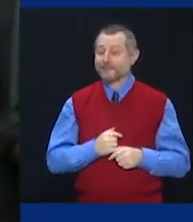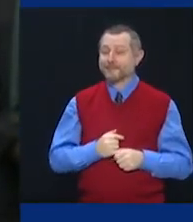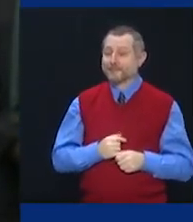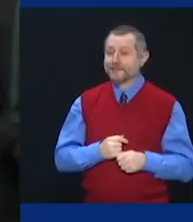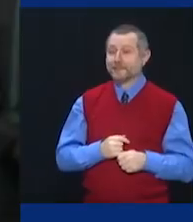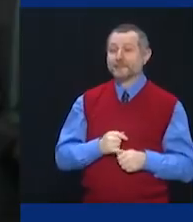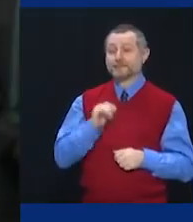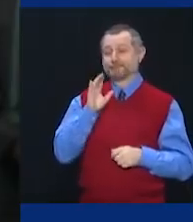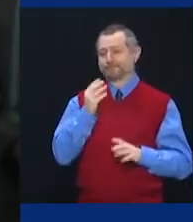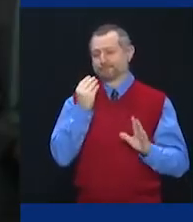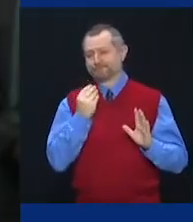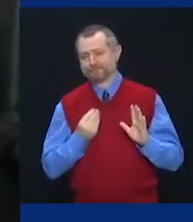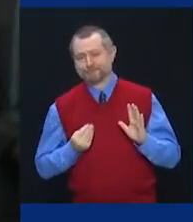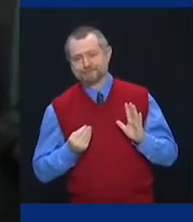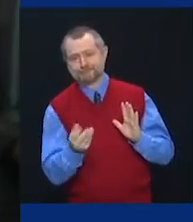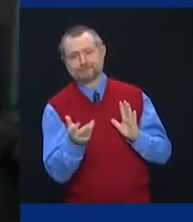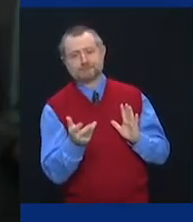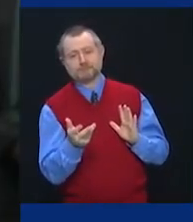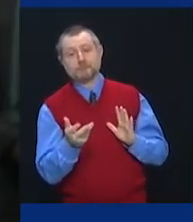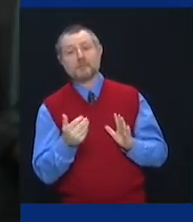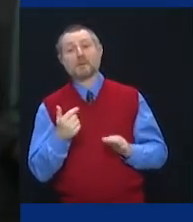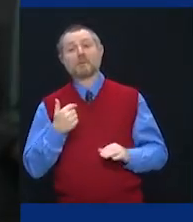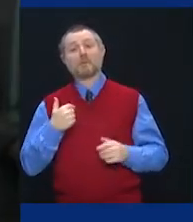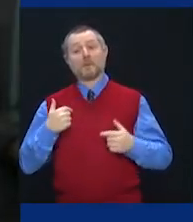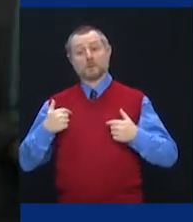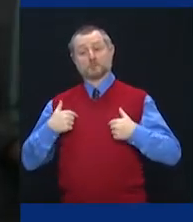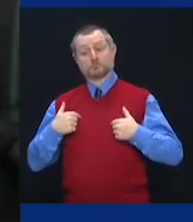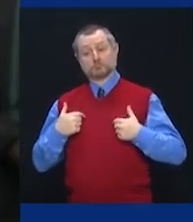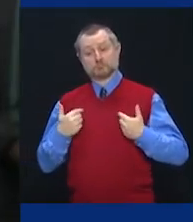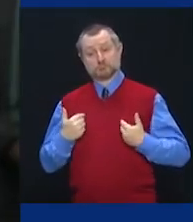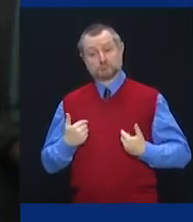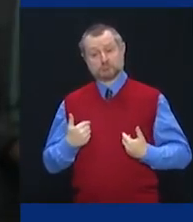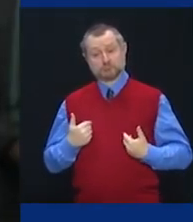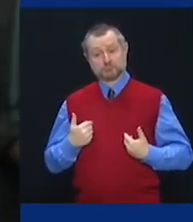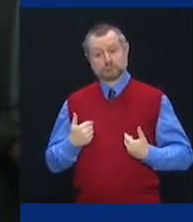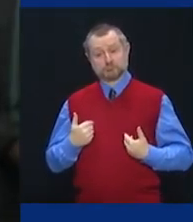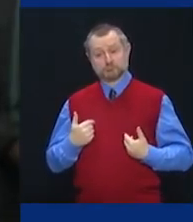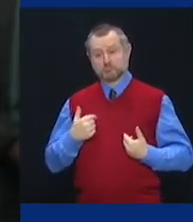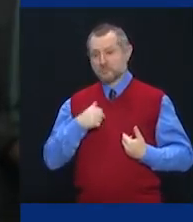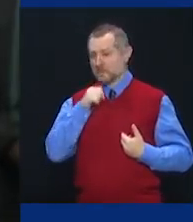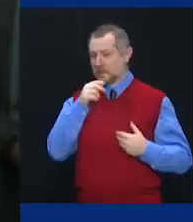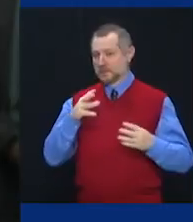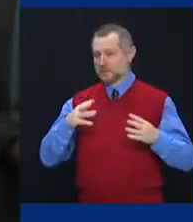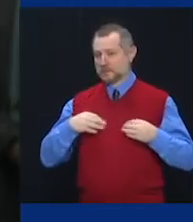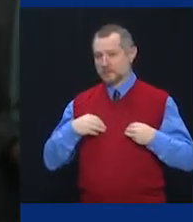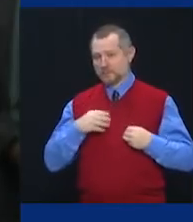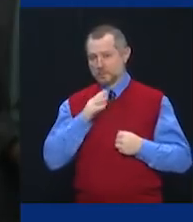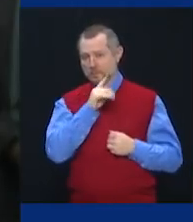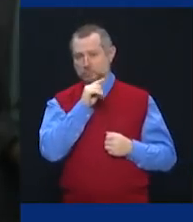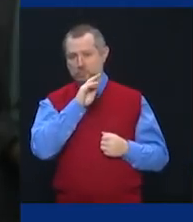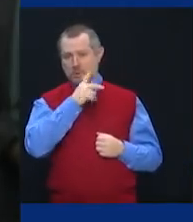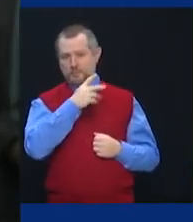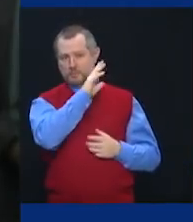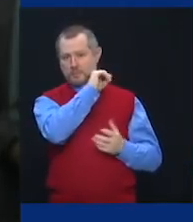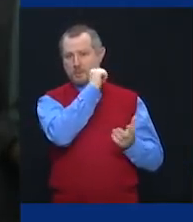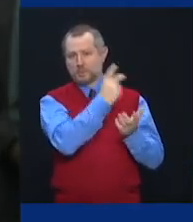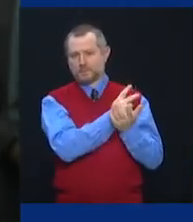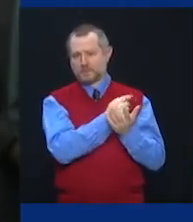way, I am saying I didn't accept the Trump administration when they said it was